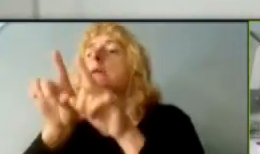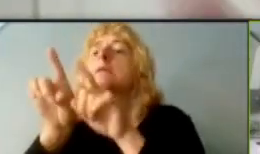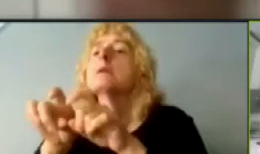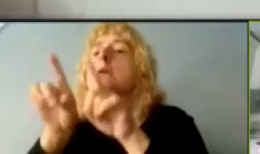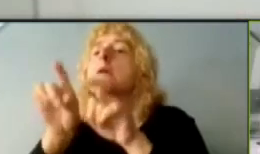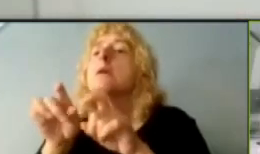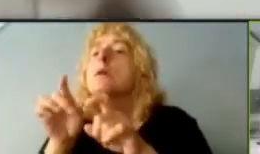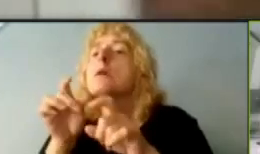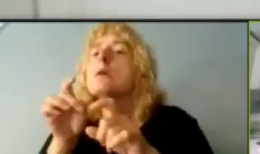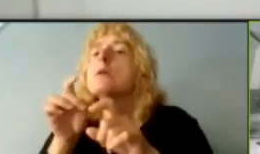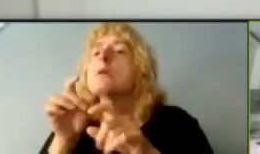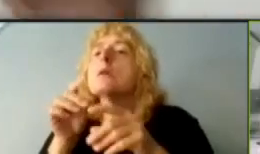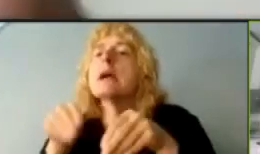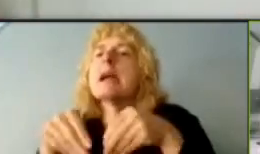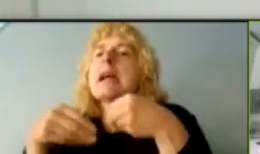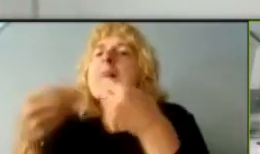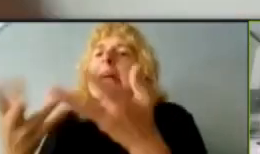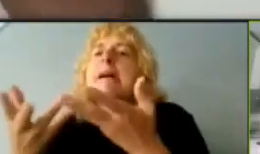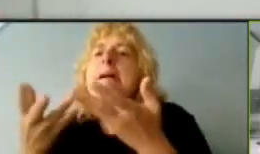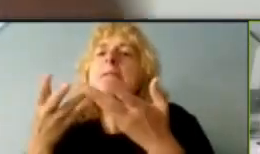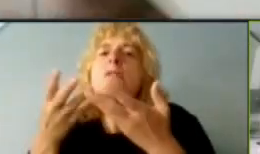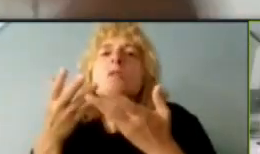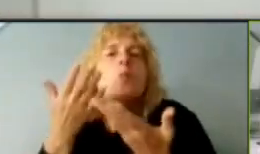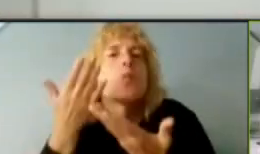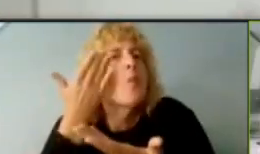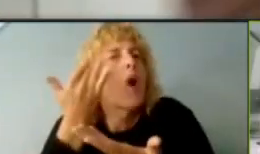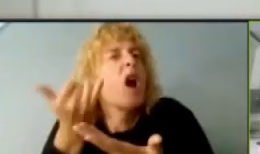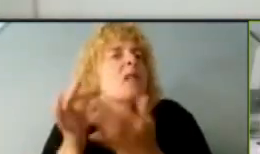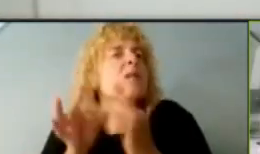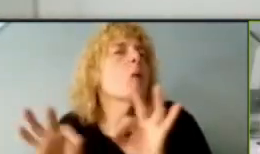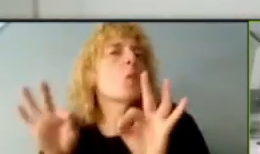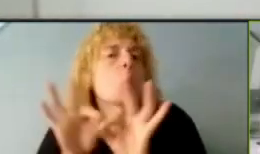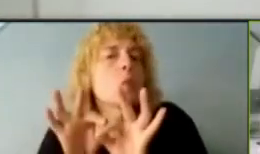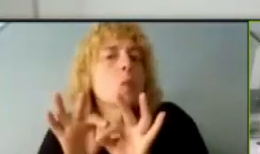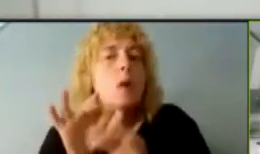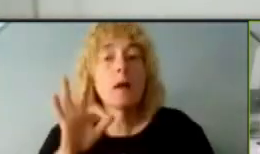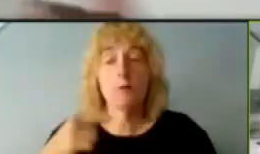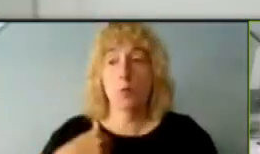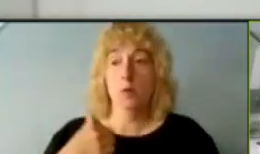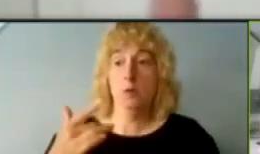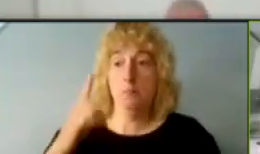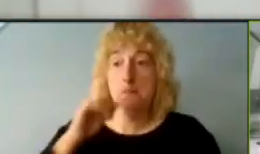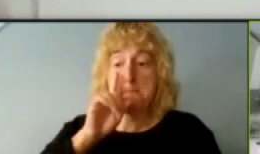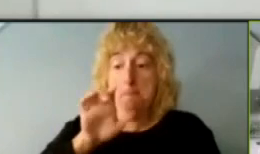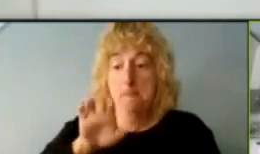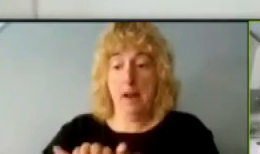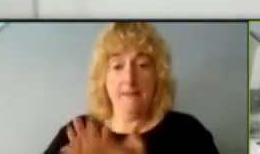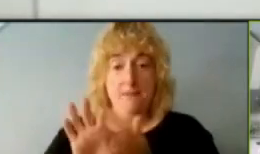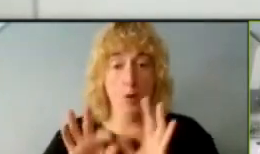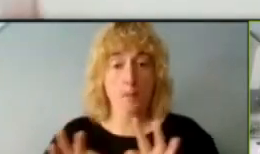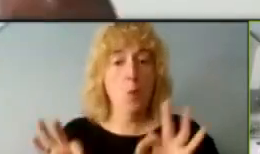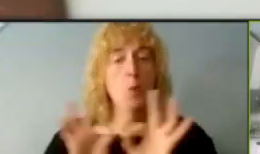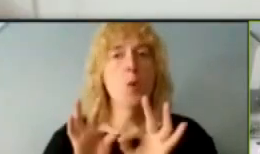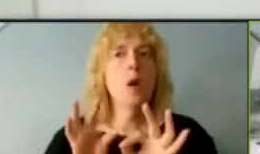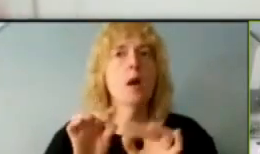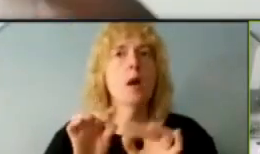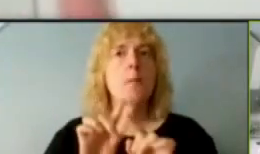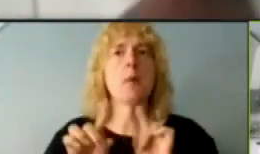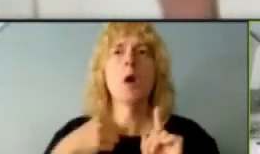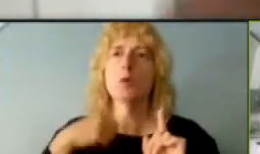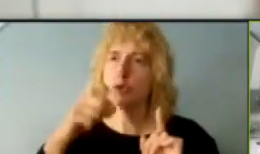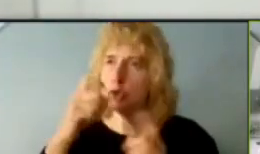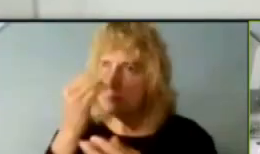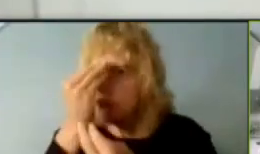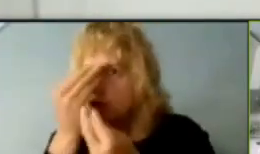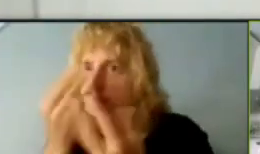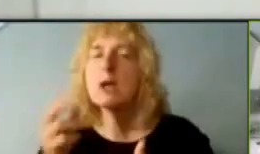information about why it's important or if we even believe it's important. And I think, as I remarked earlier, that level